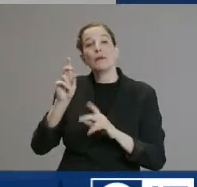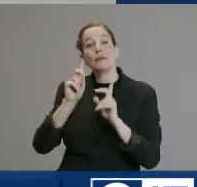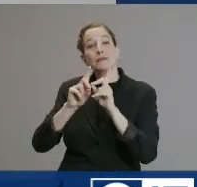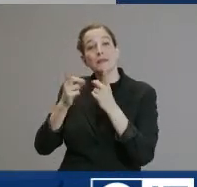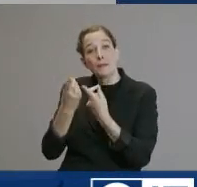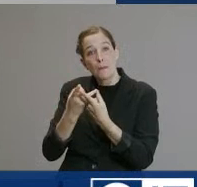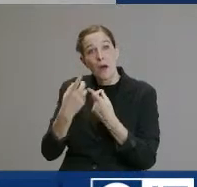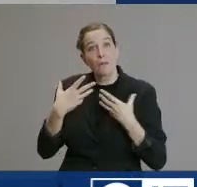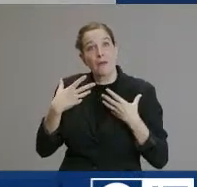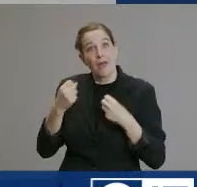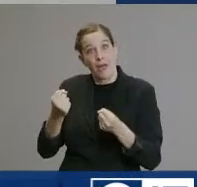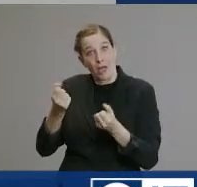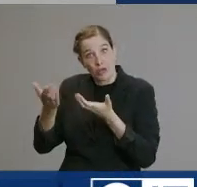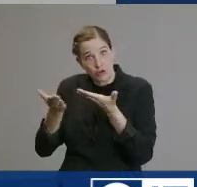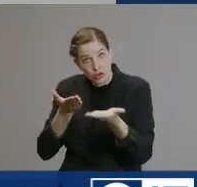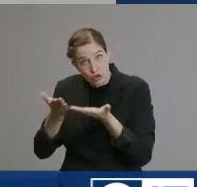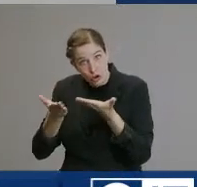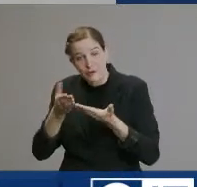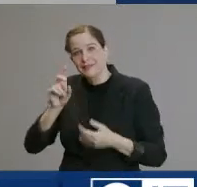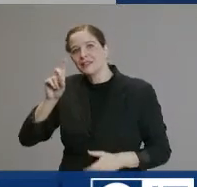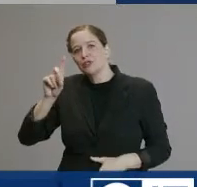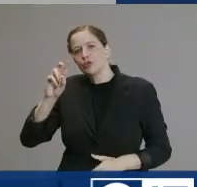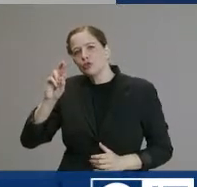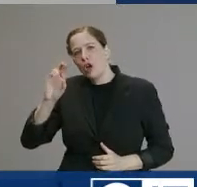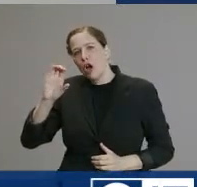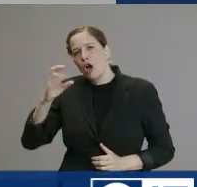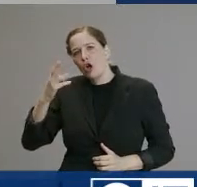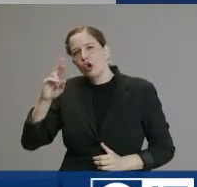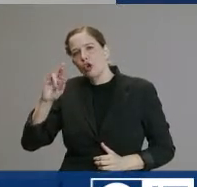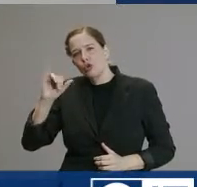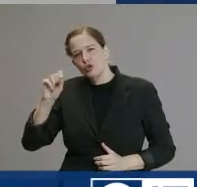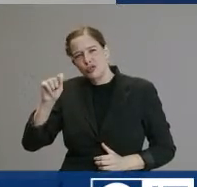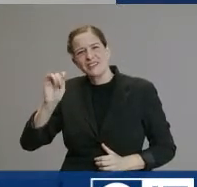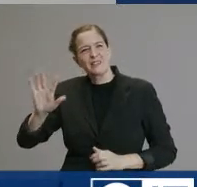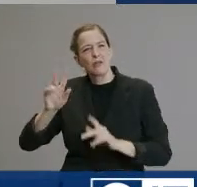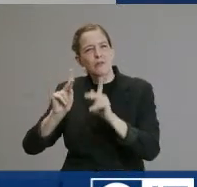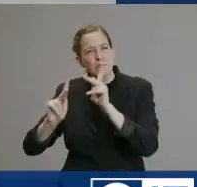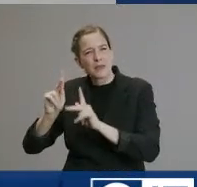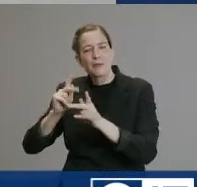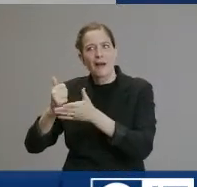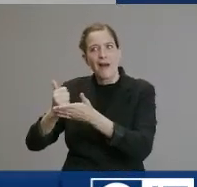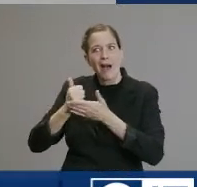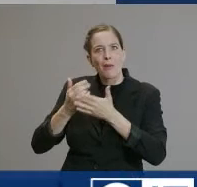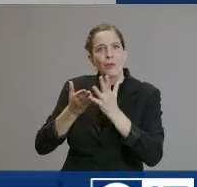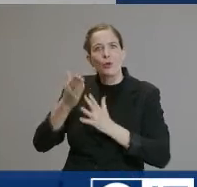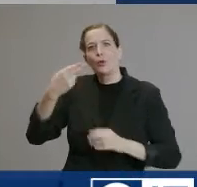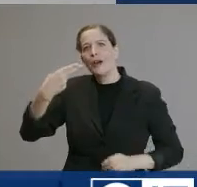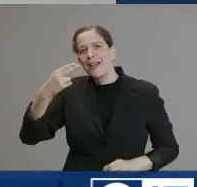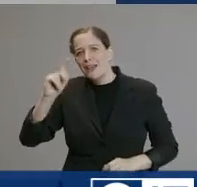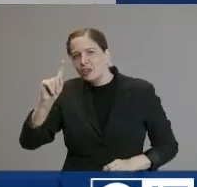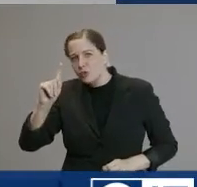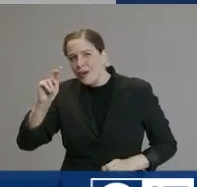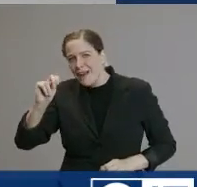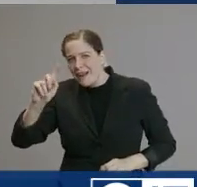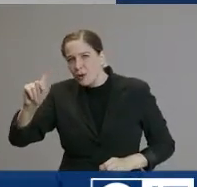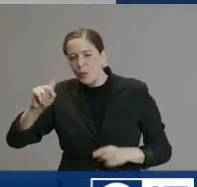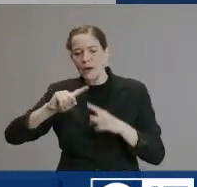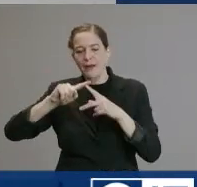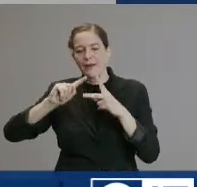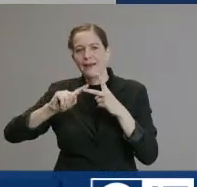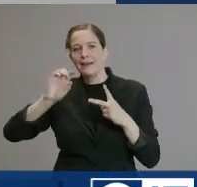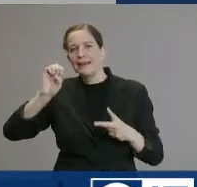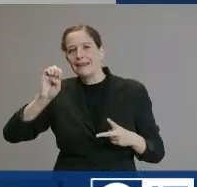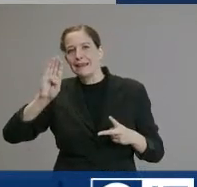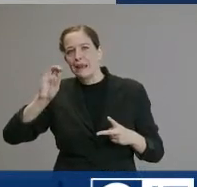have steered us through H1N1, Ebola, and the last measles outbreak. So we're focused on Arizona,